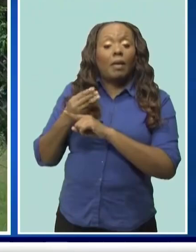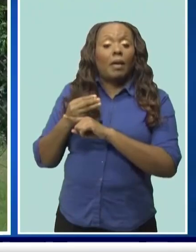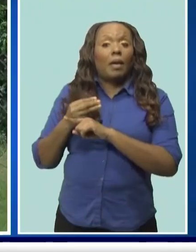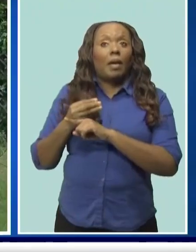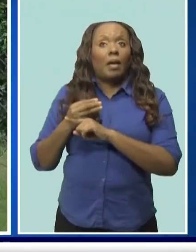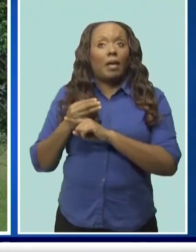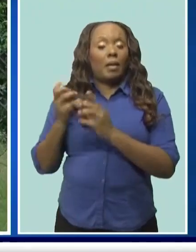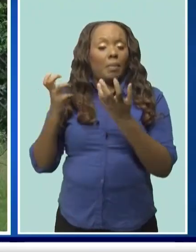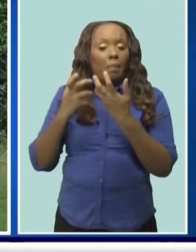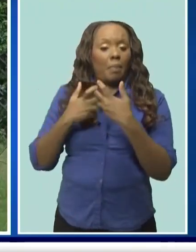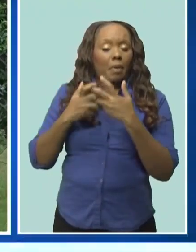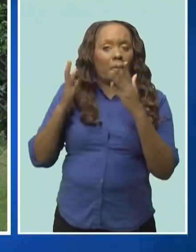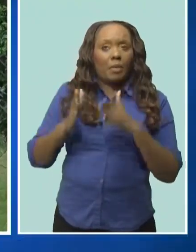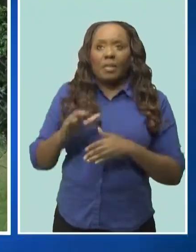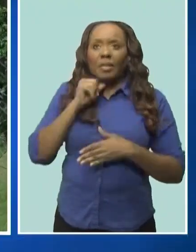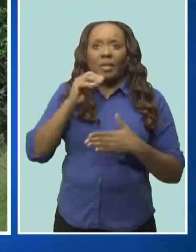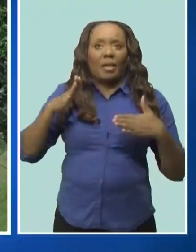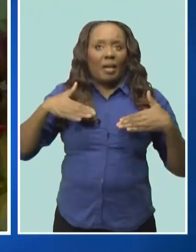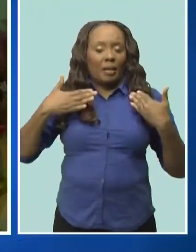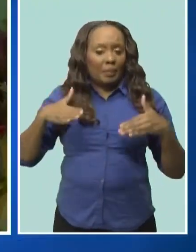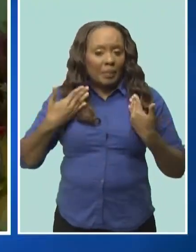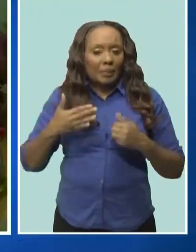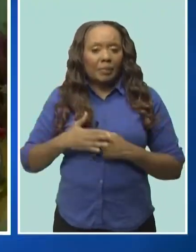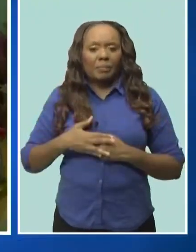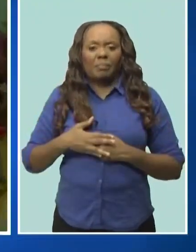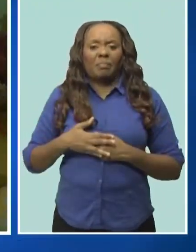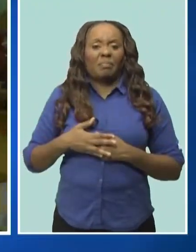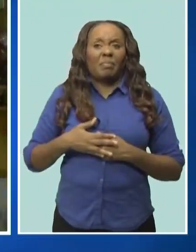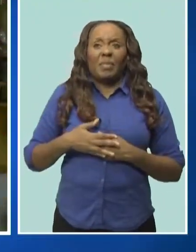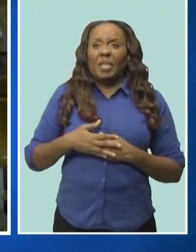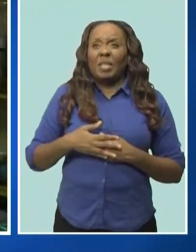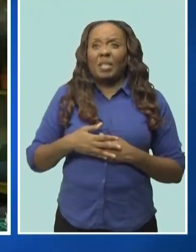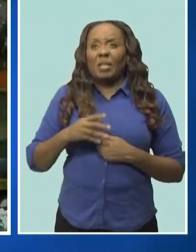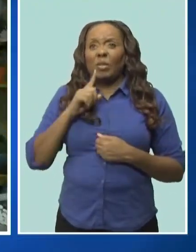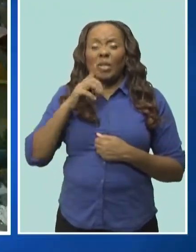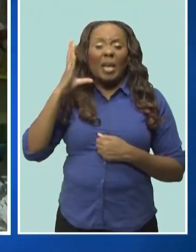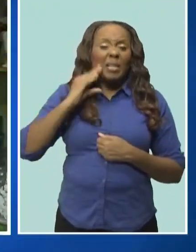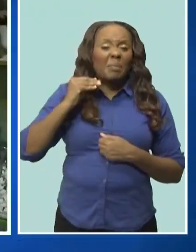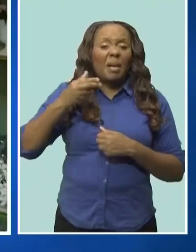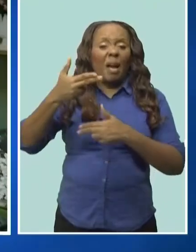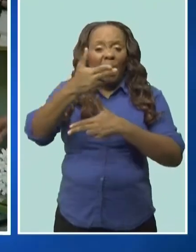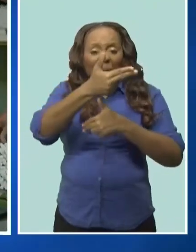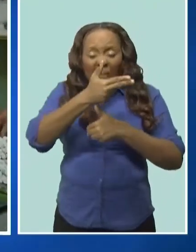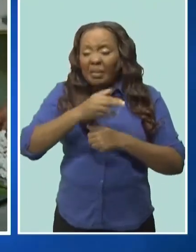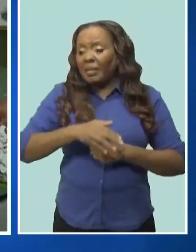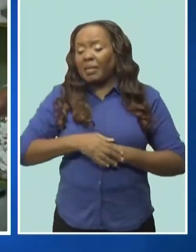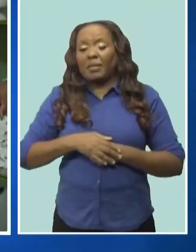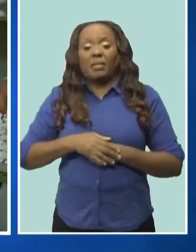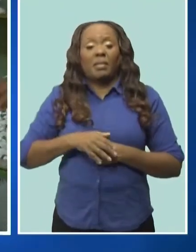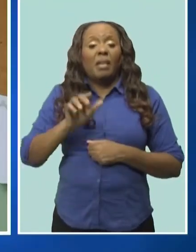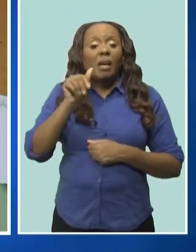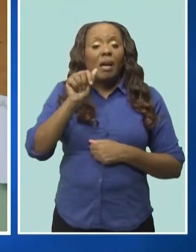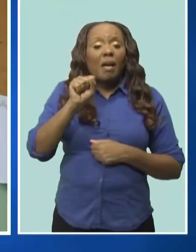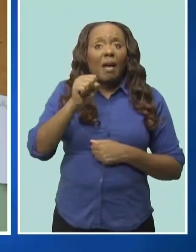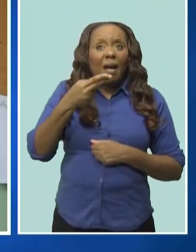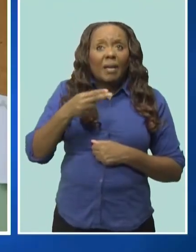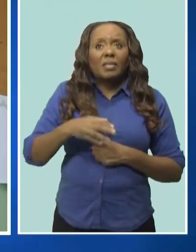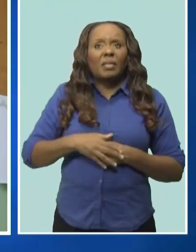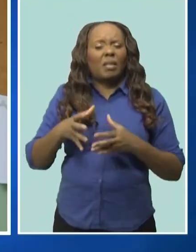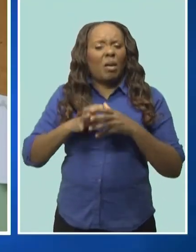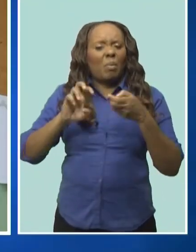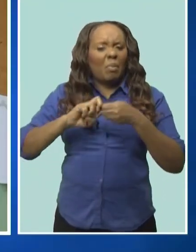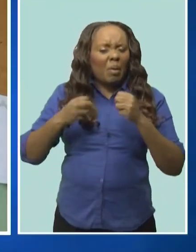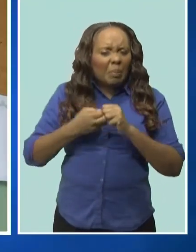to the business. She says this after surviving hurricanes, the ashfall, and recently shipping challenges. People back then were